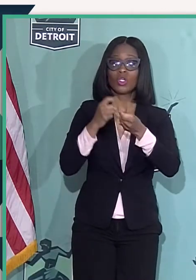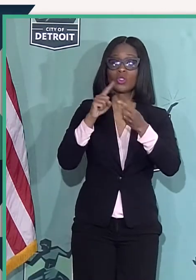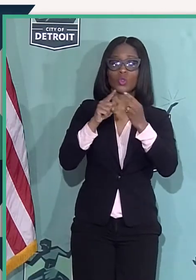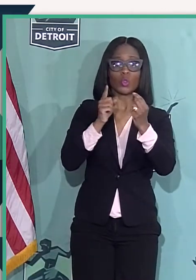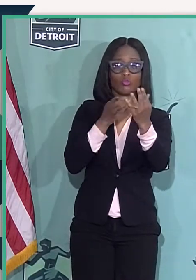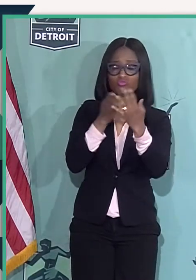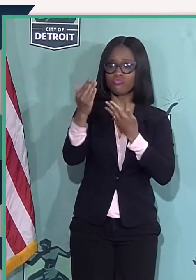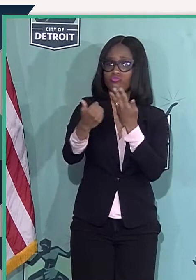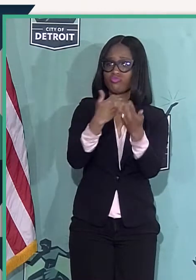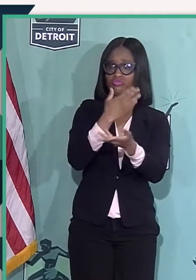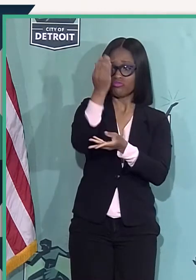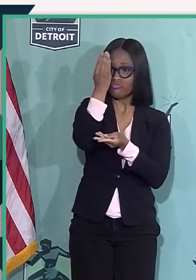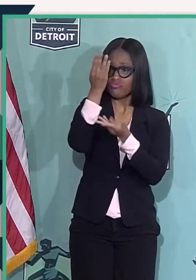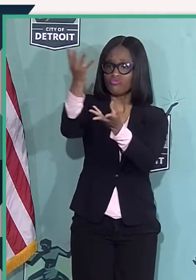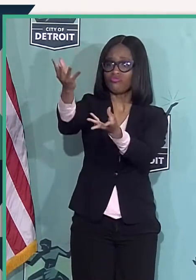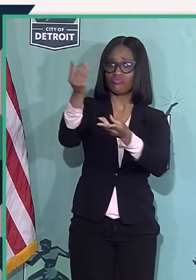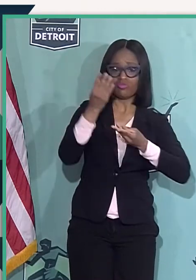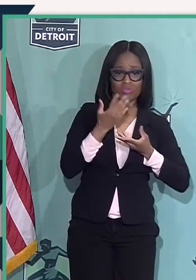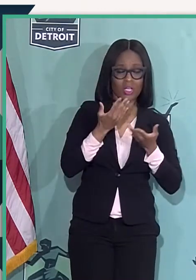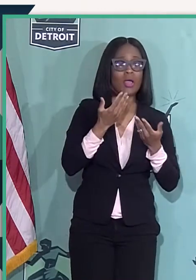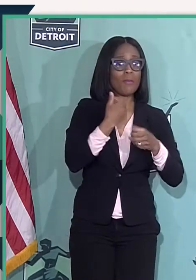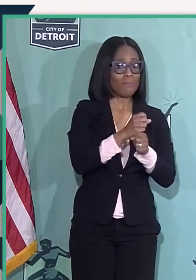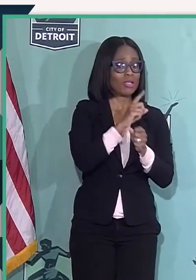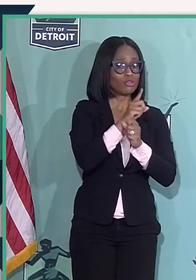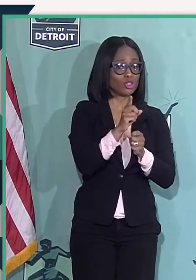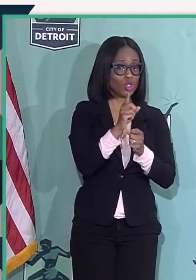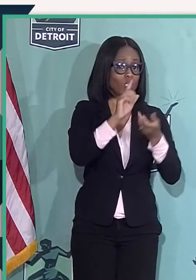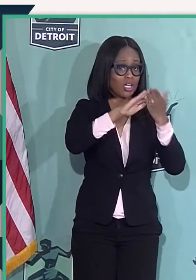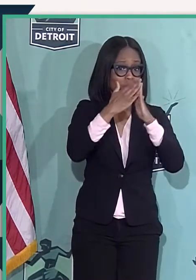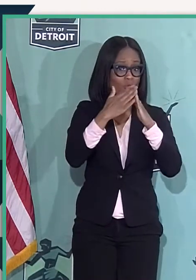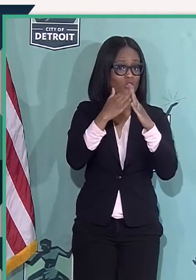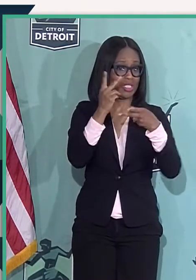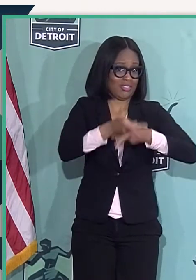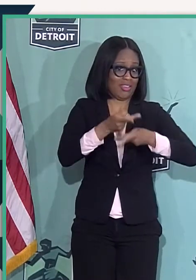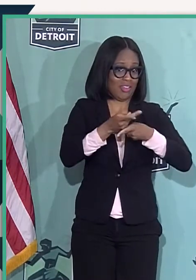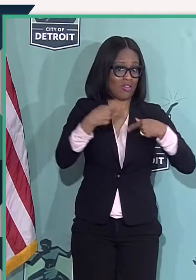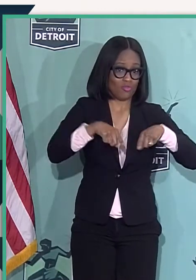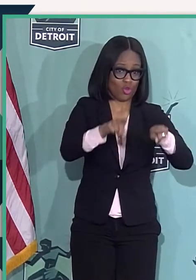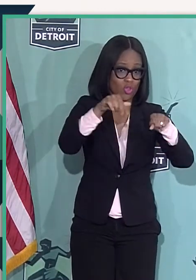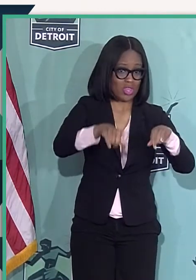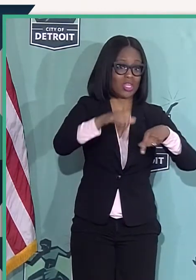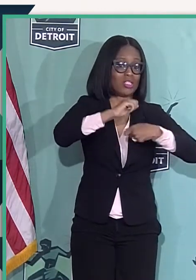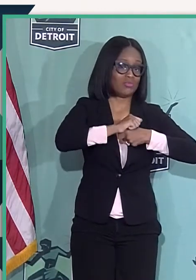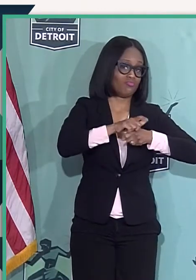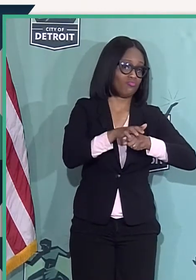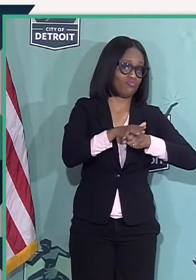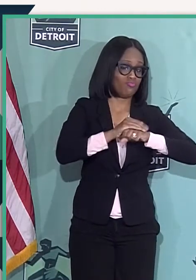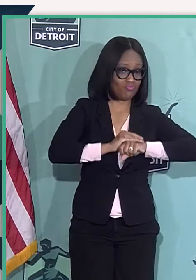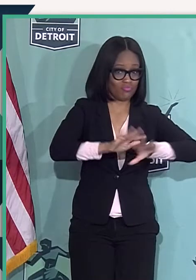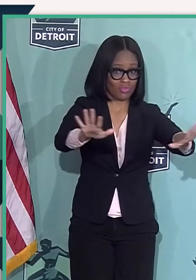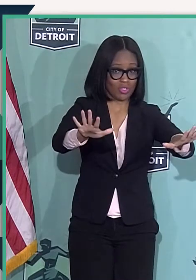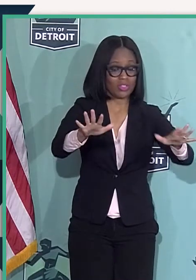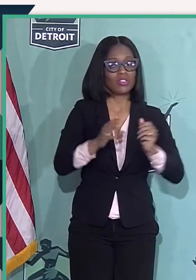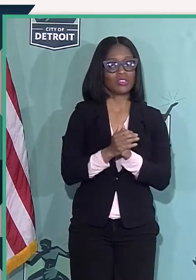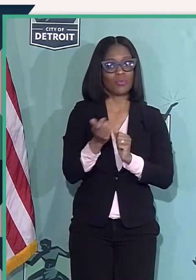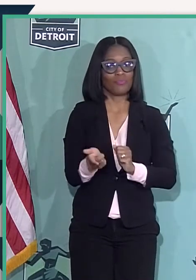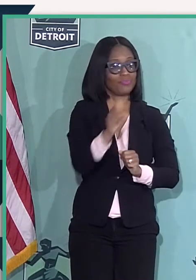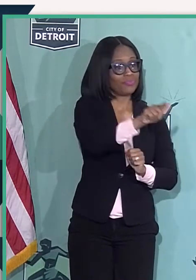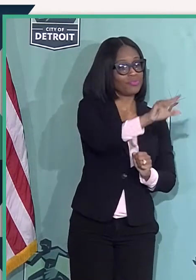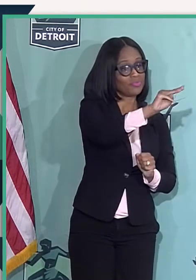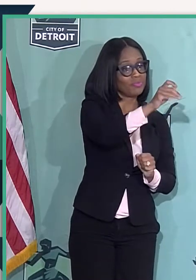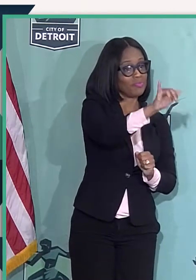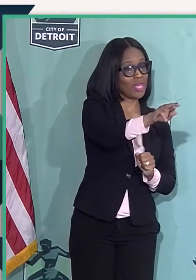and share information to ensure our community's well-being throughout this pandemic. And with that, I'll turn it over to the mayor. And we'll take any